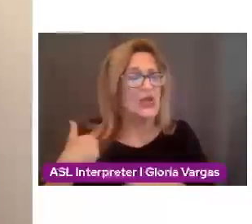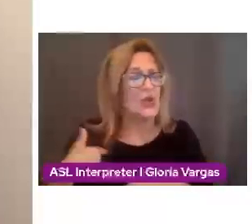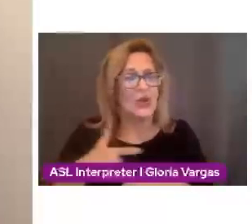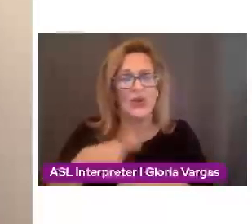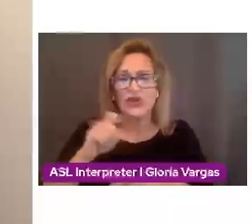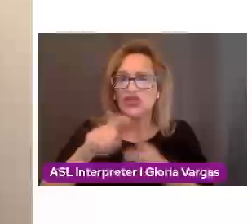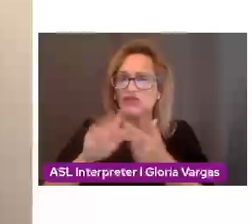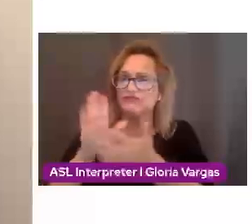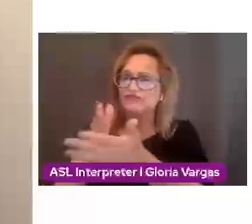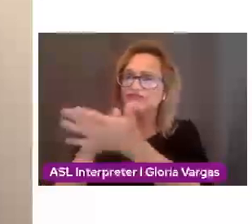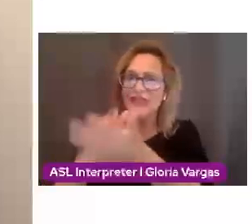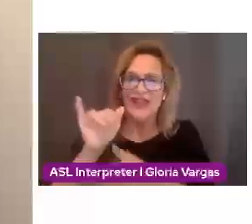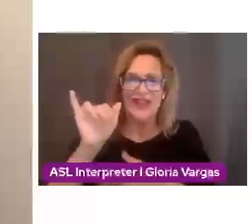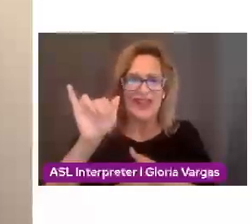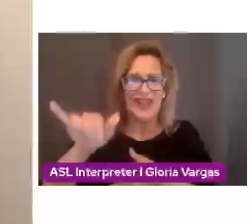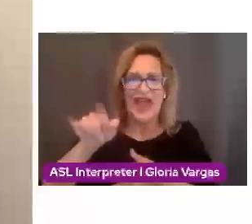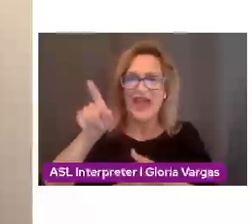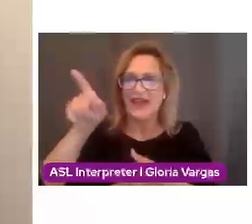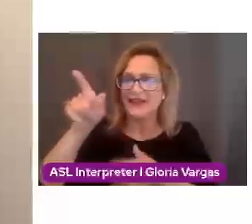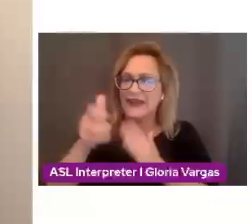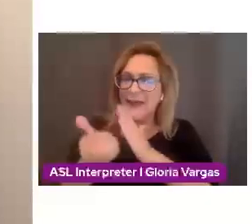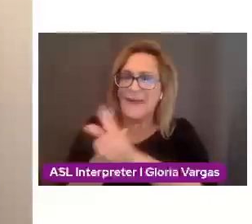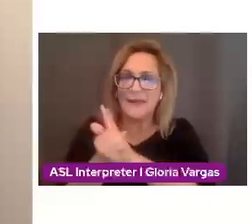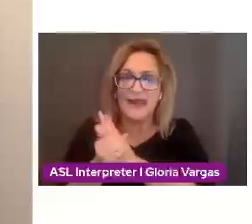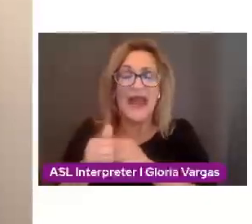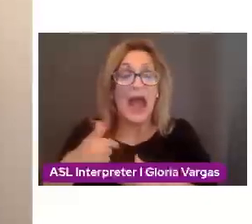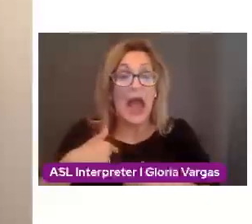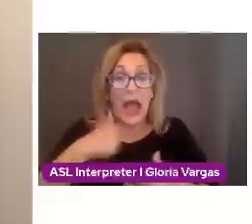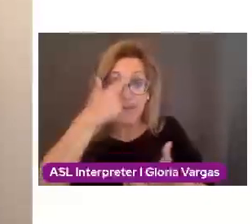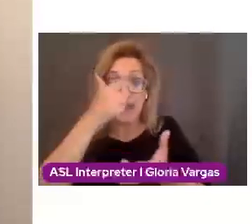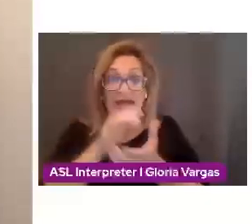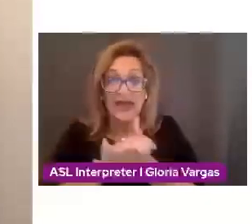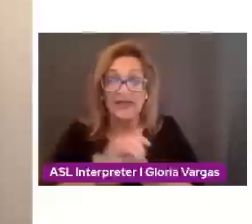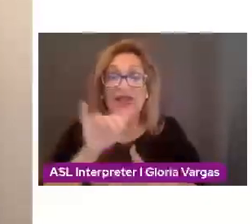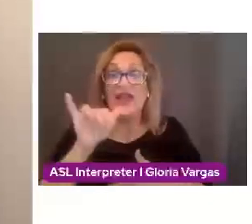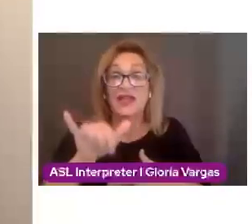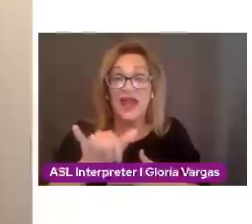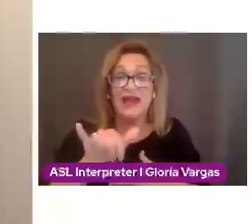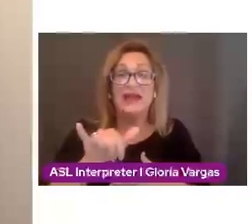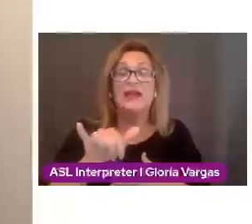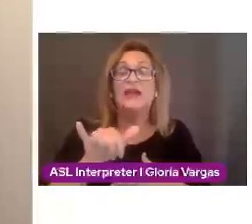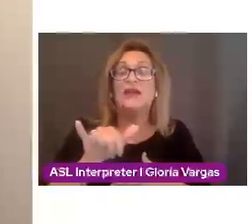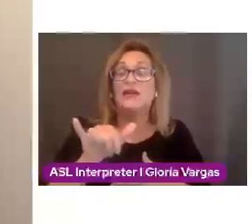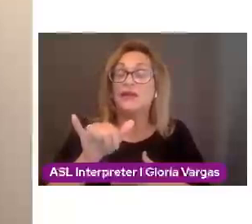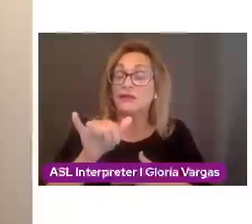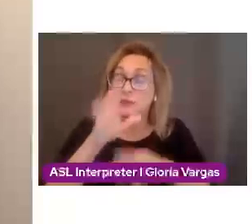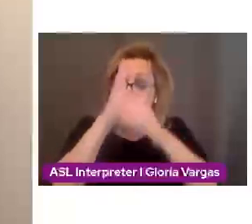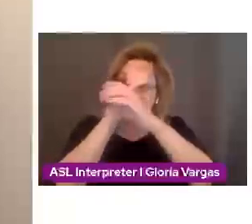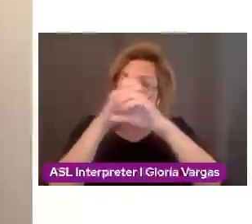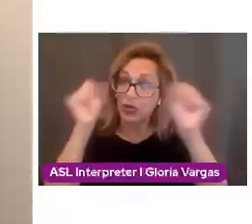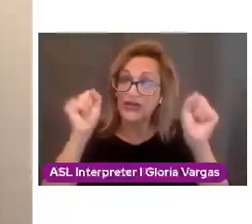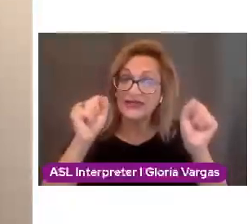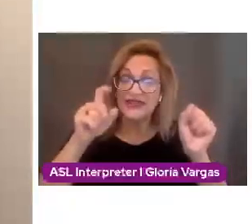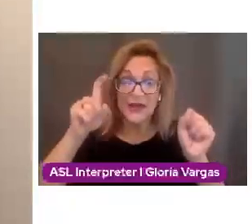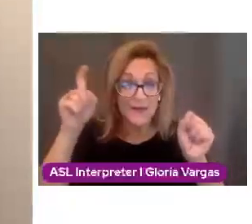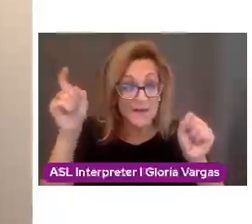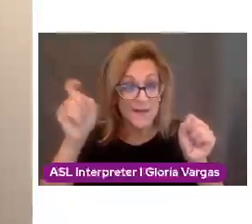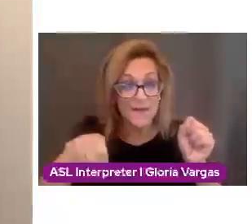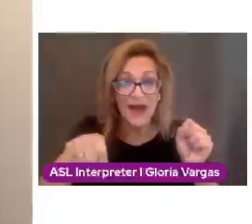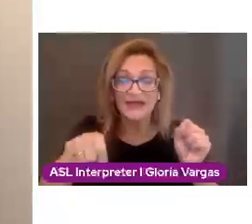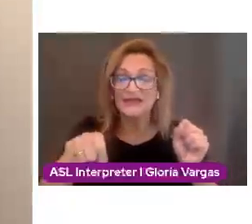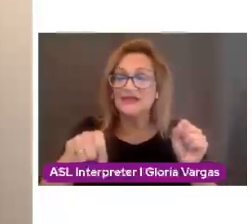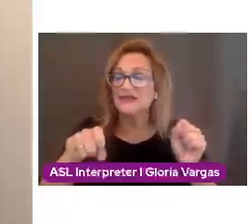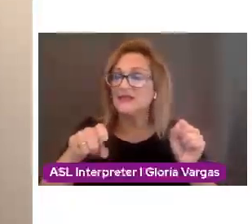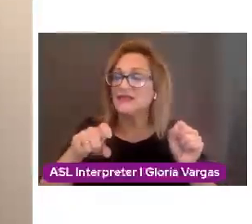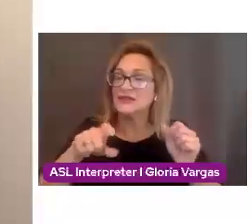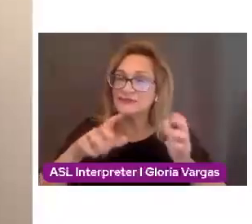Amendment. I believe that the president must really put on the table